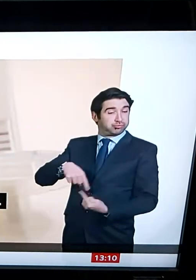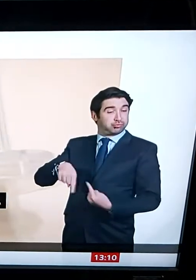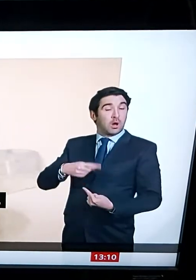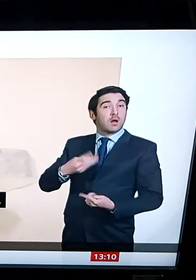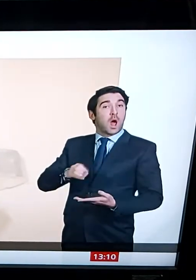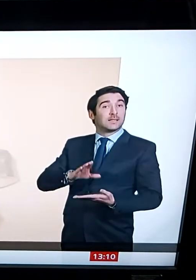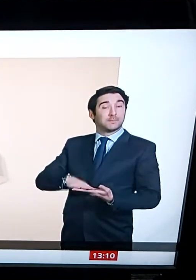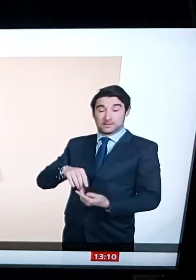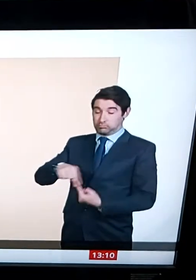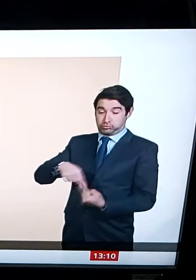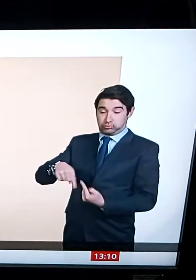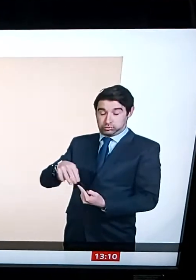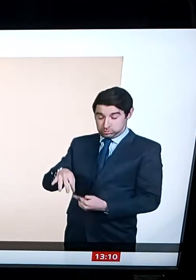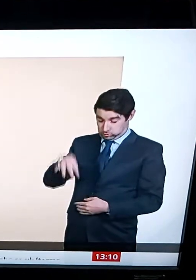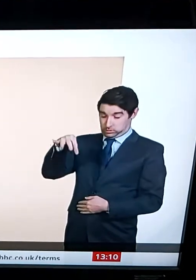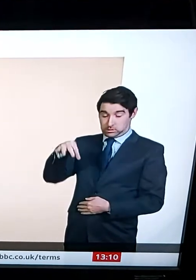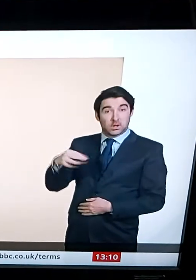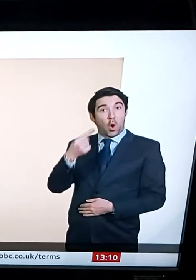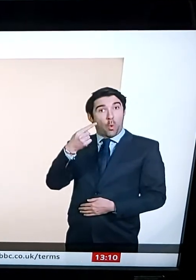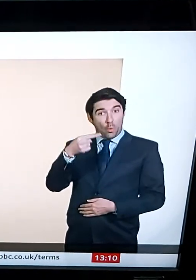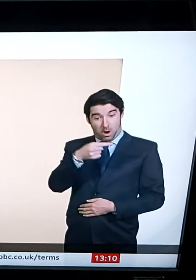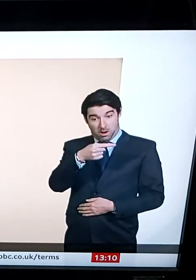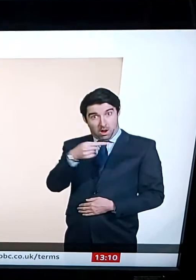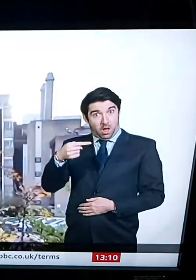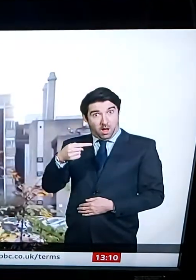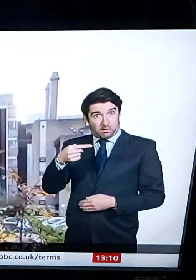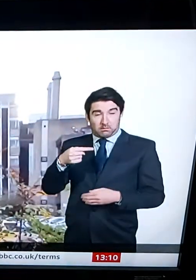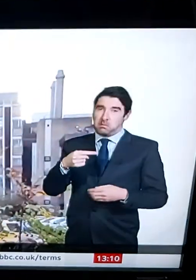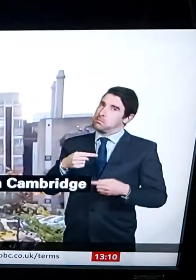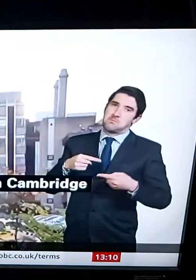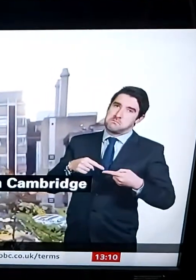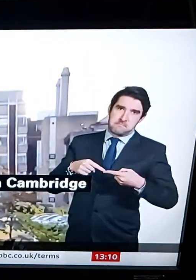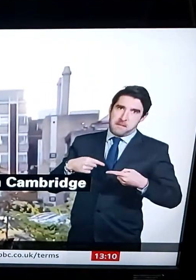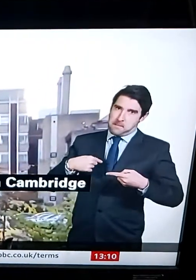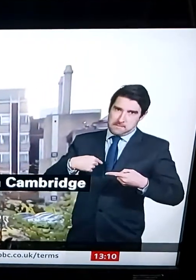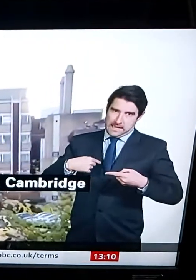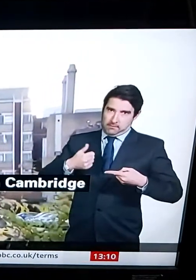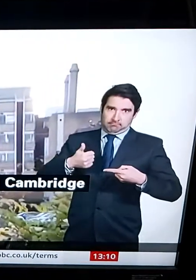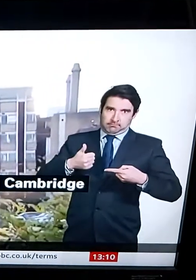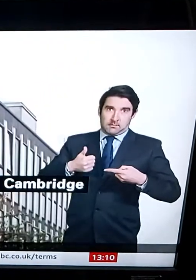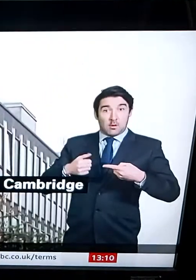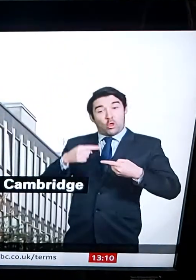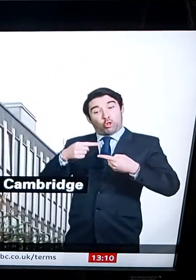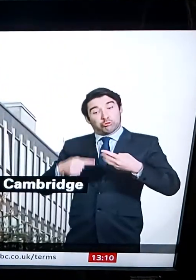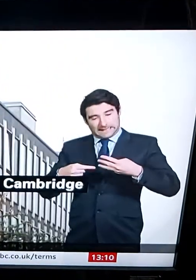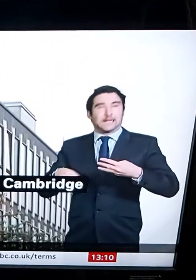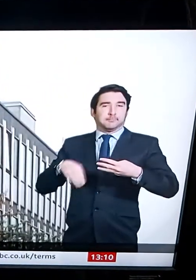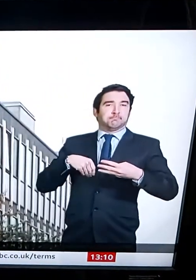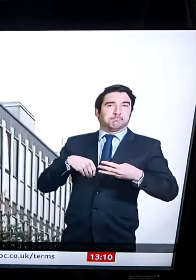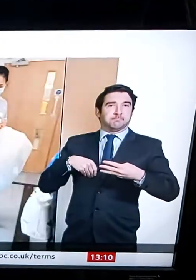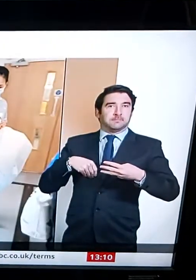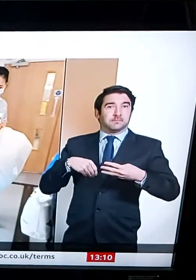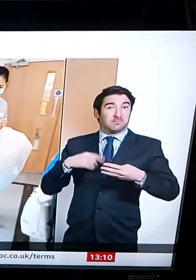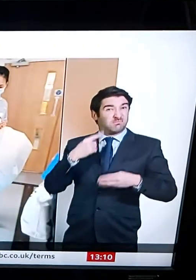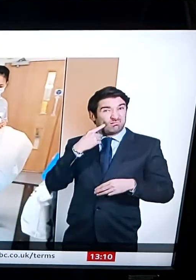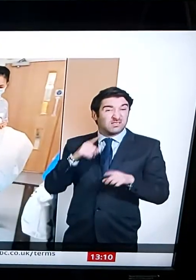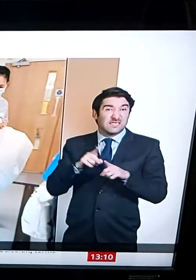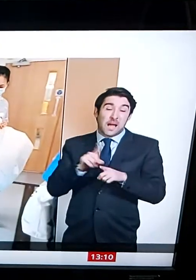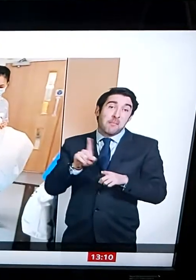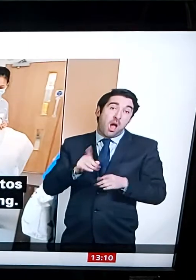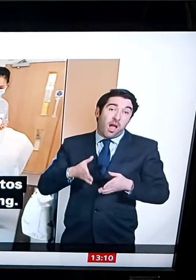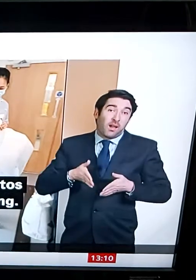taking a pregnancy test. Addenbrookes Hospital in Cambridge is the first to try it out on patients and staff. The